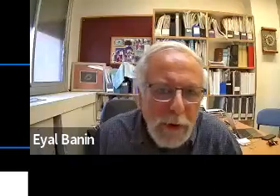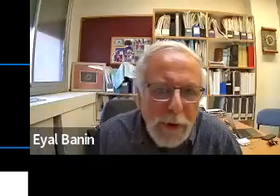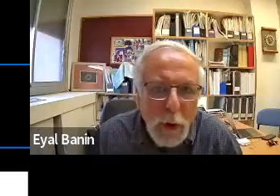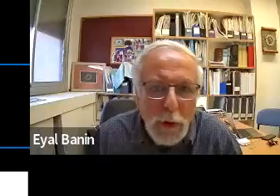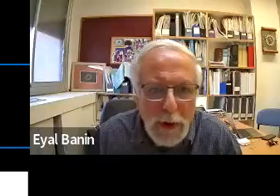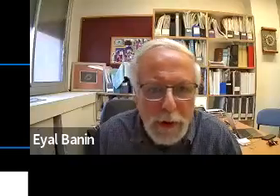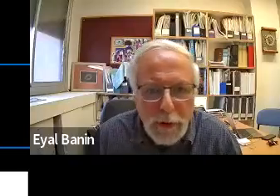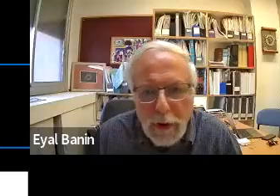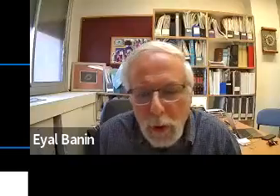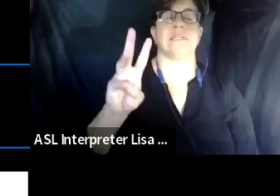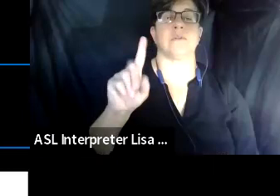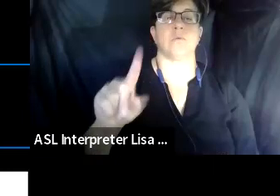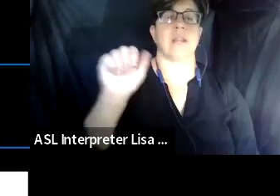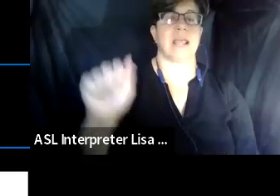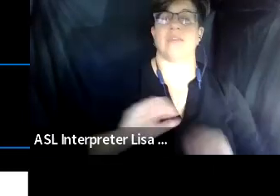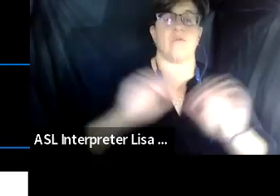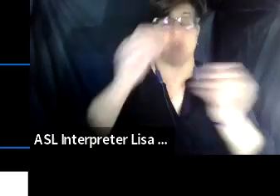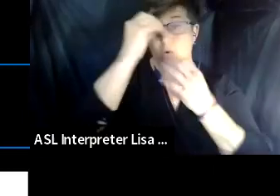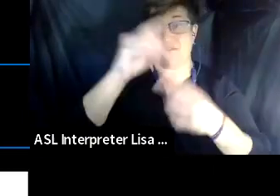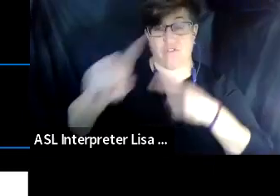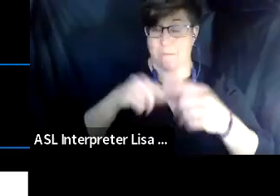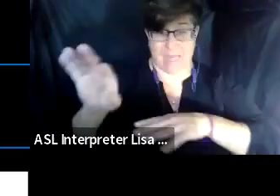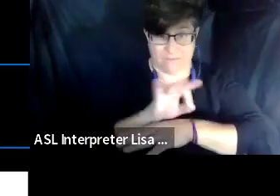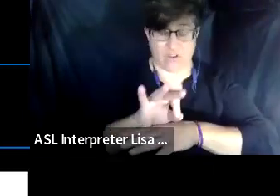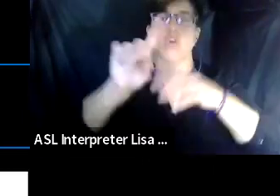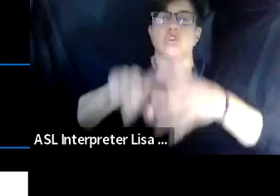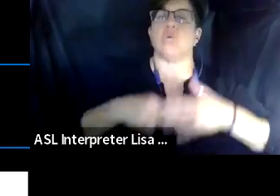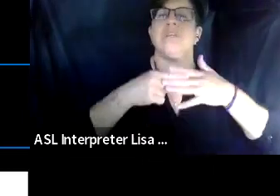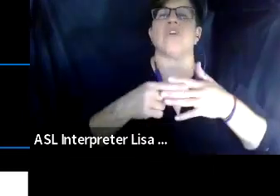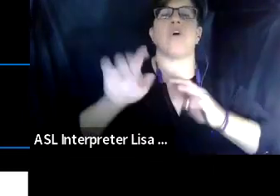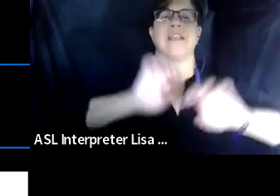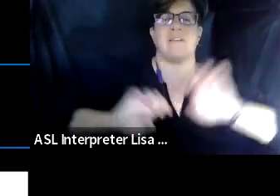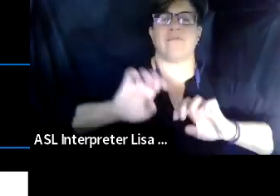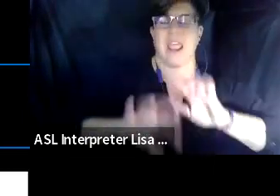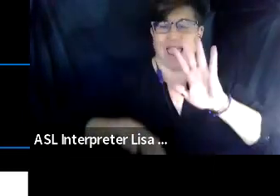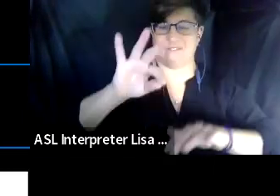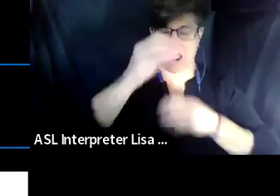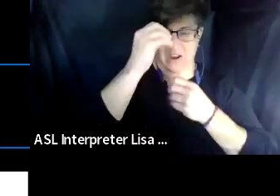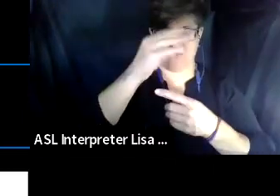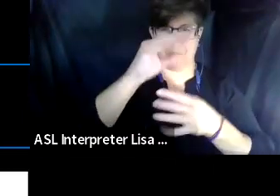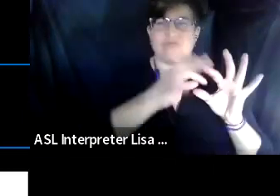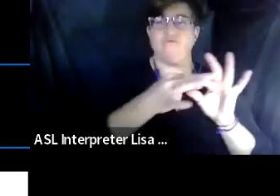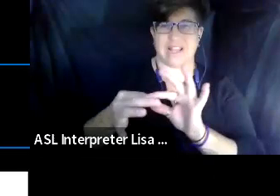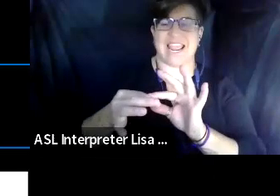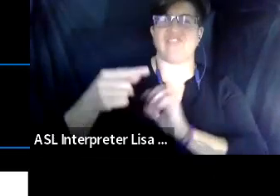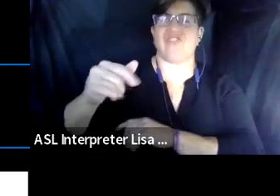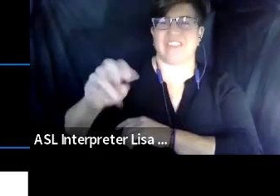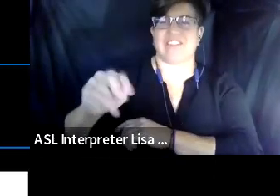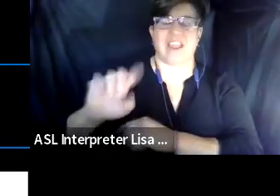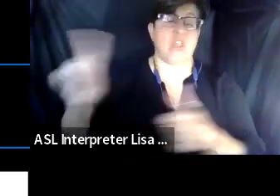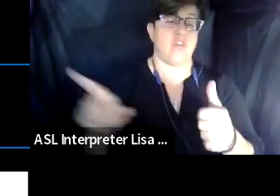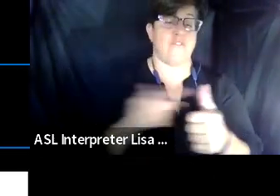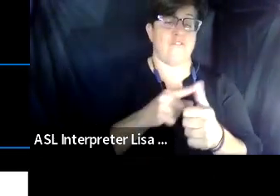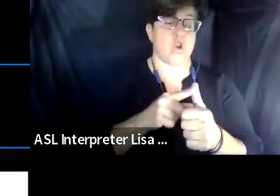expression pattern or function. So we started to make some experiments and reveal some data about the gene. So the first set of experiments was